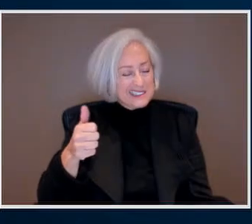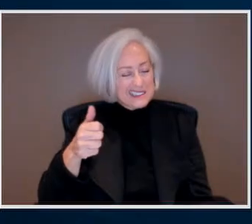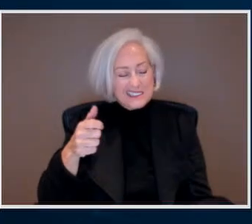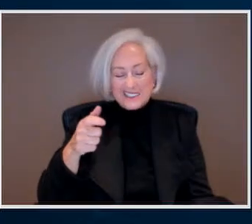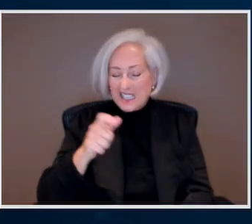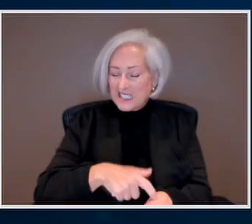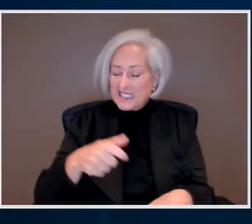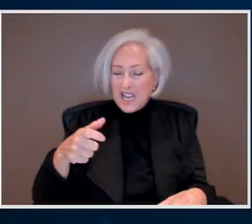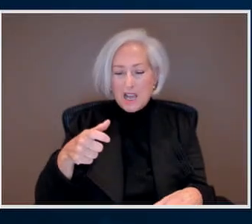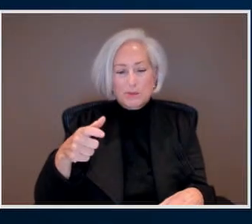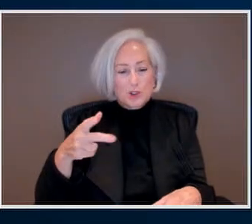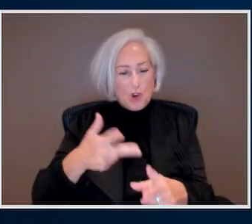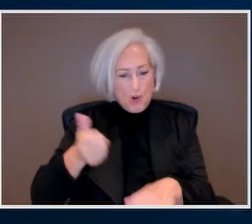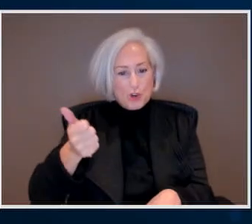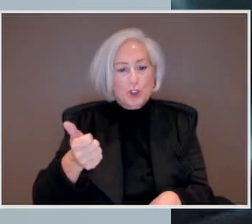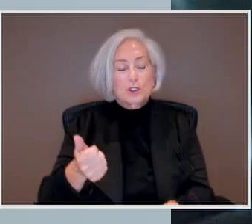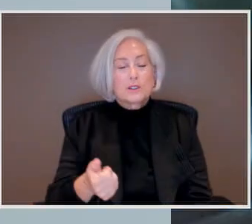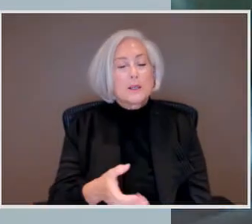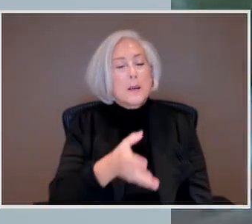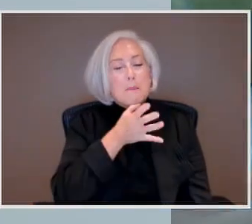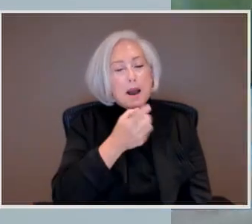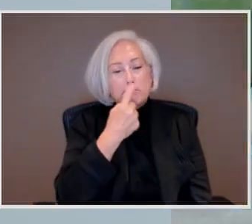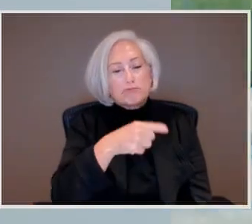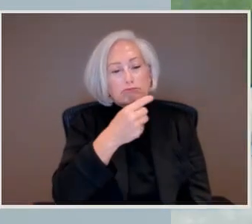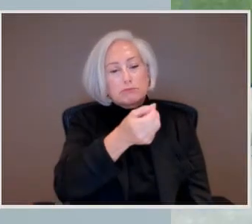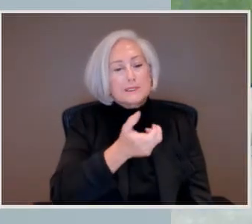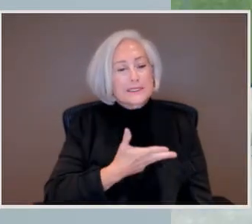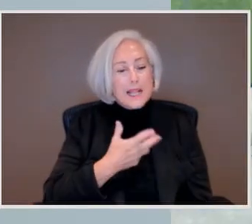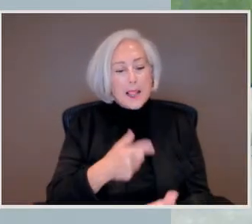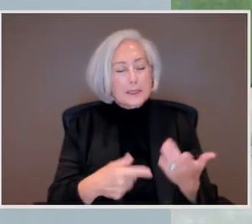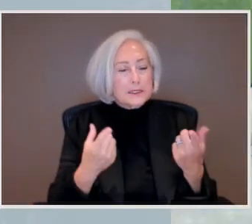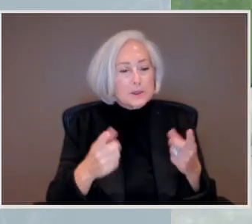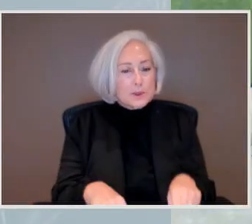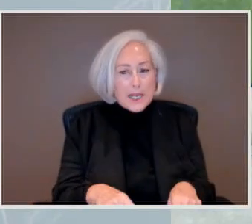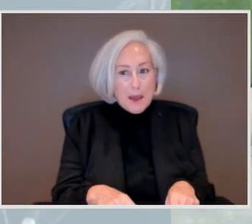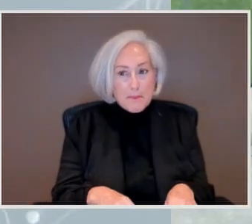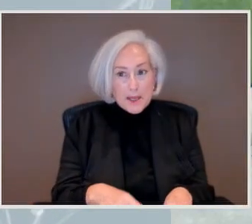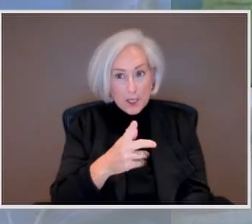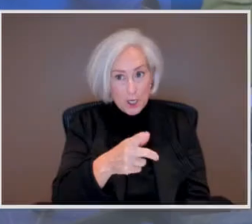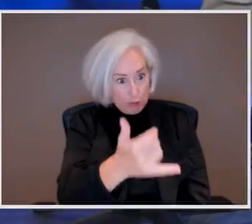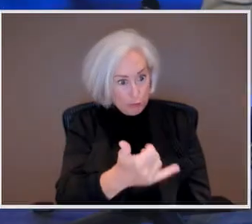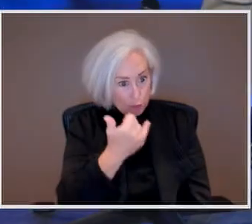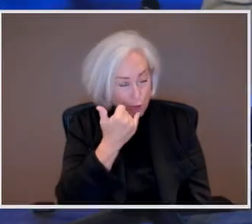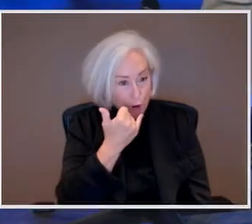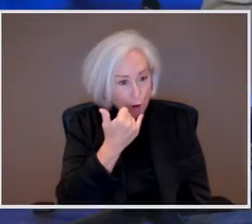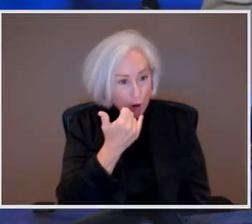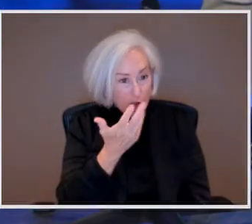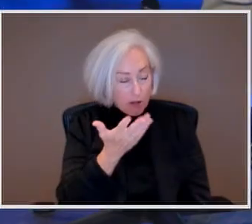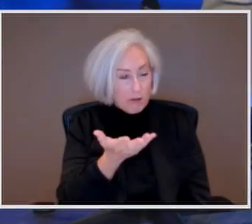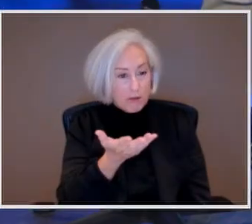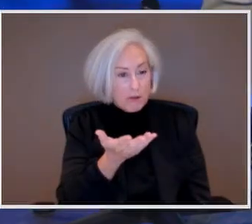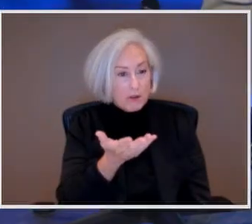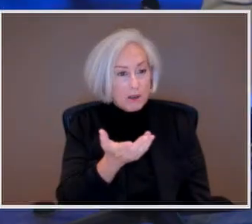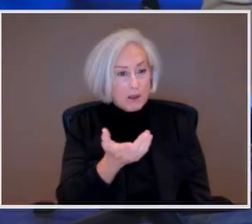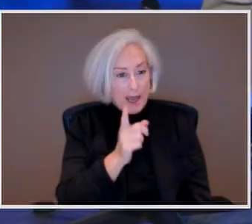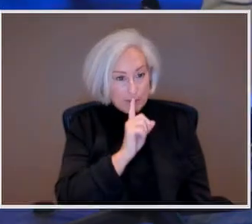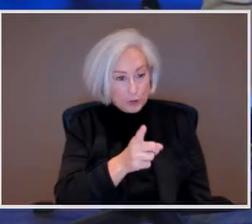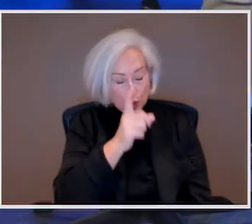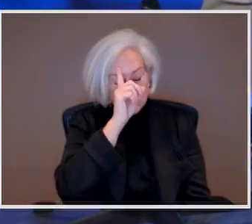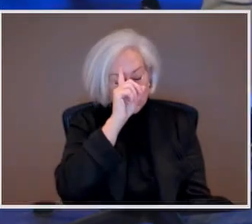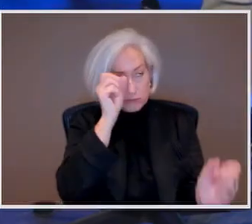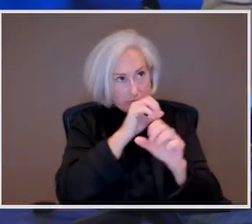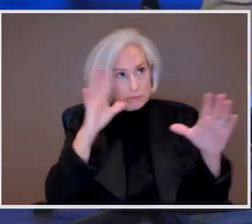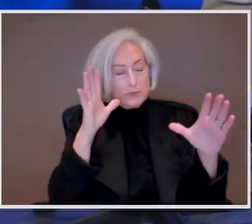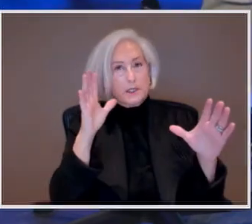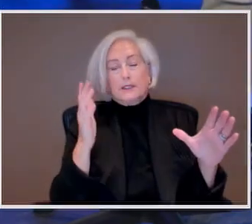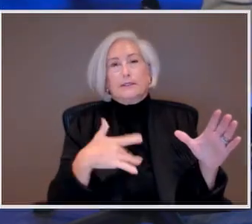grateful. So, Mom, Carrie, take us back to that day. You get this call. I mean, I would imagine you remember what that was like. What was it like seeing your son